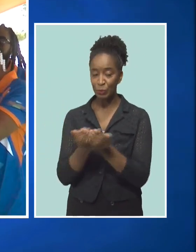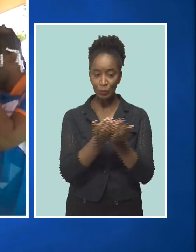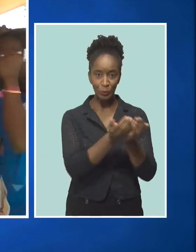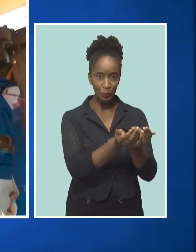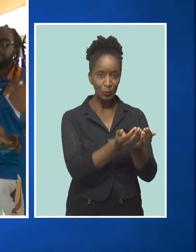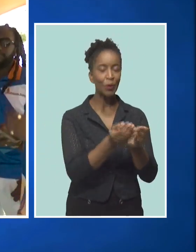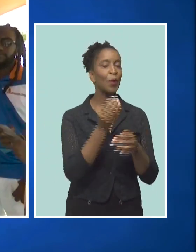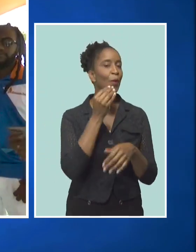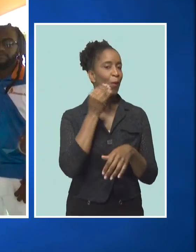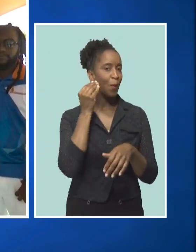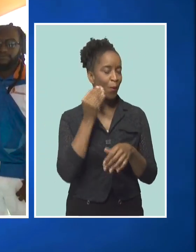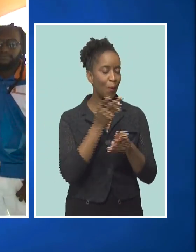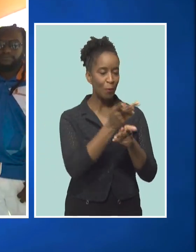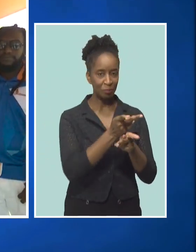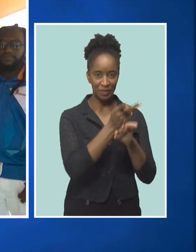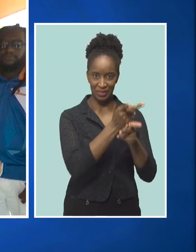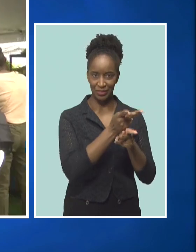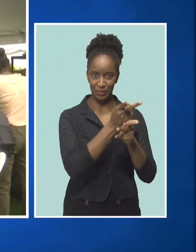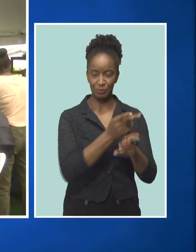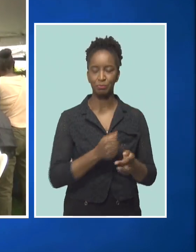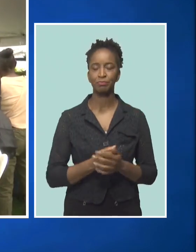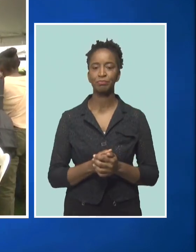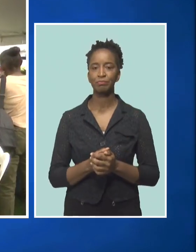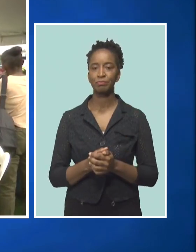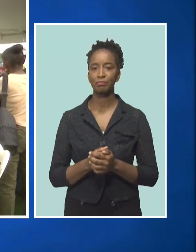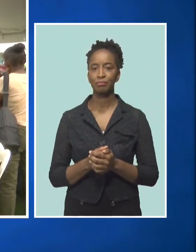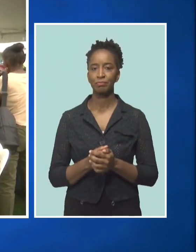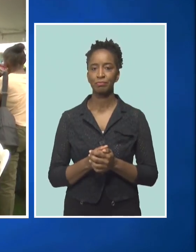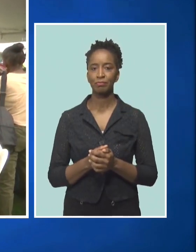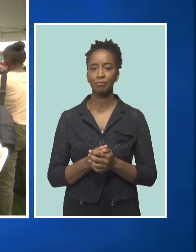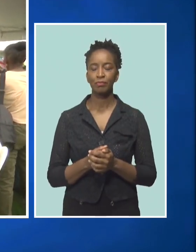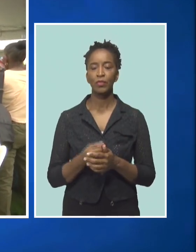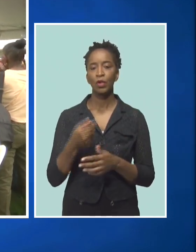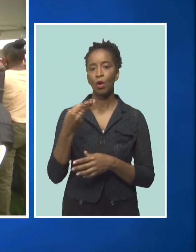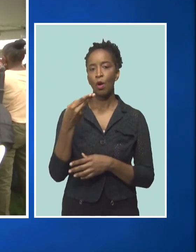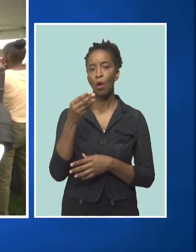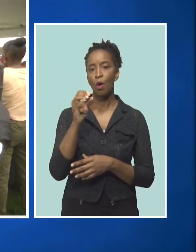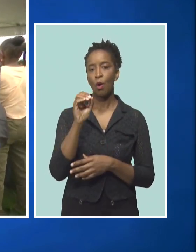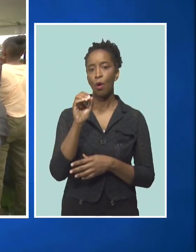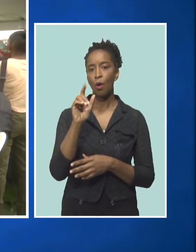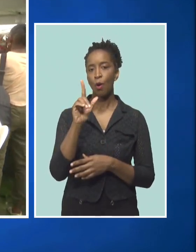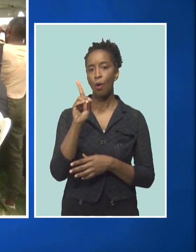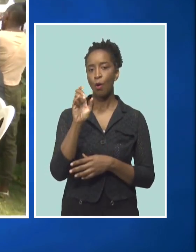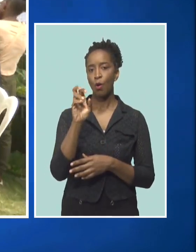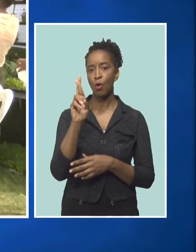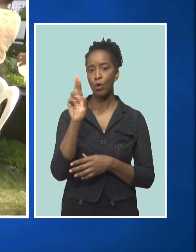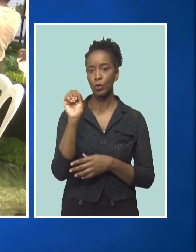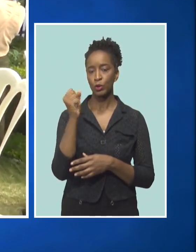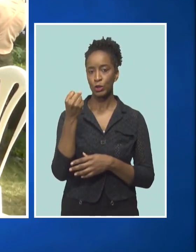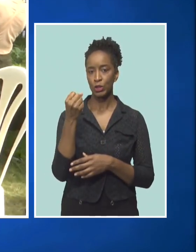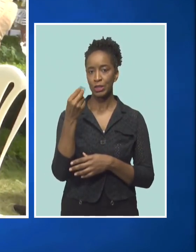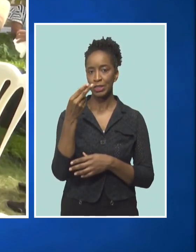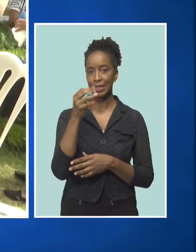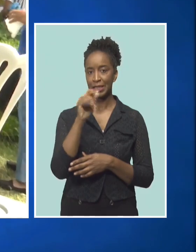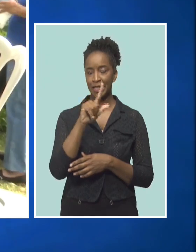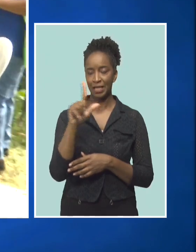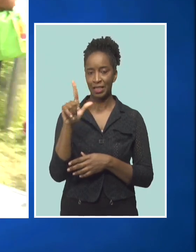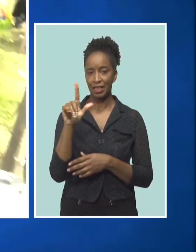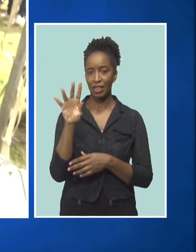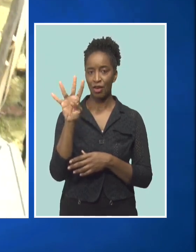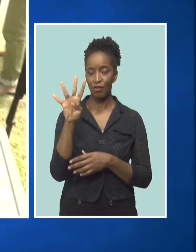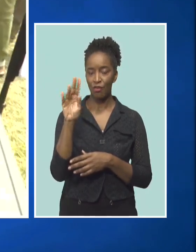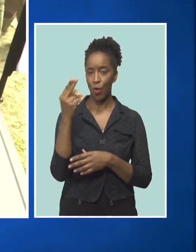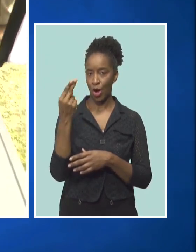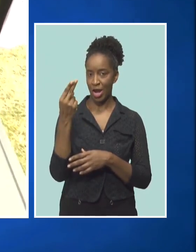and help it grow as well. The Holders Hill Community 4-H Club unveiled a cross-section of items from members, and a 7-year-old